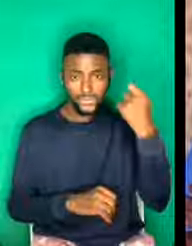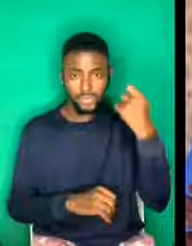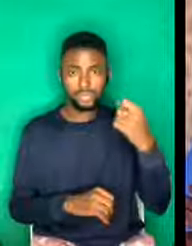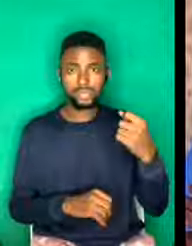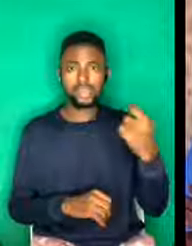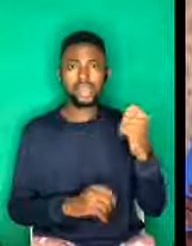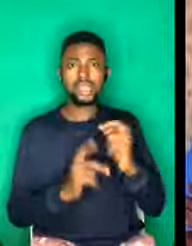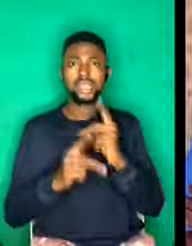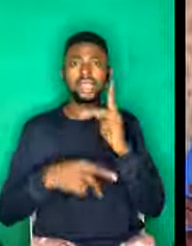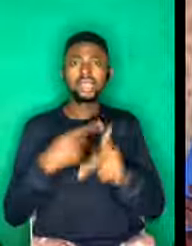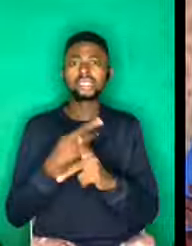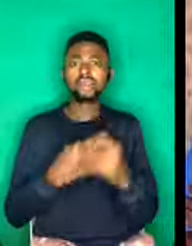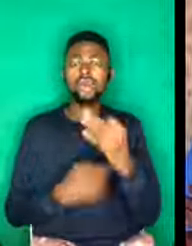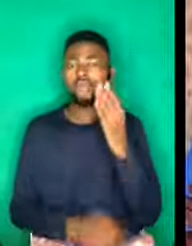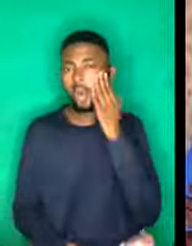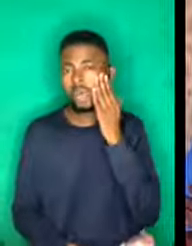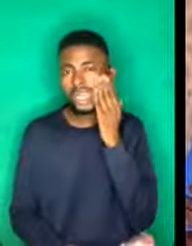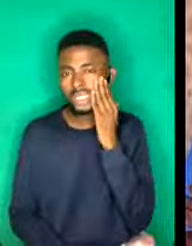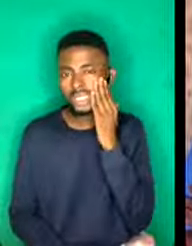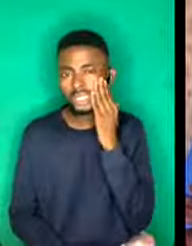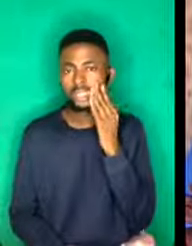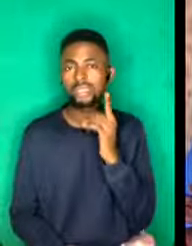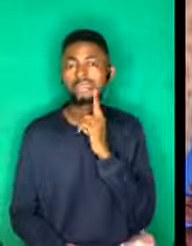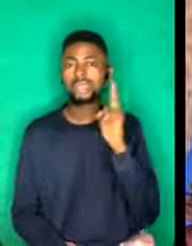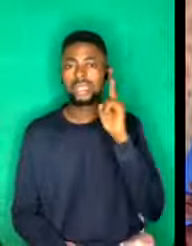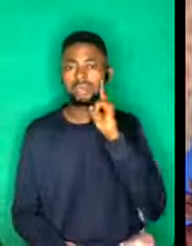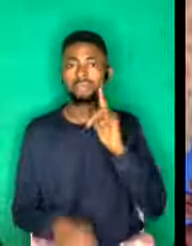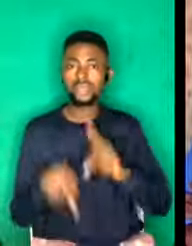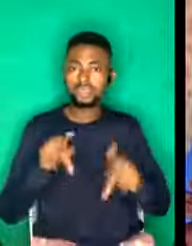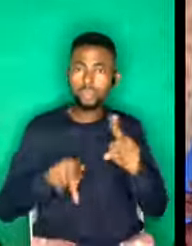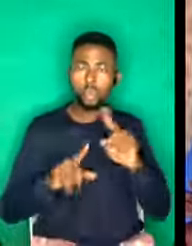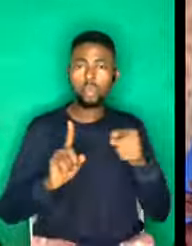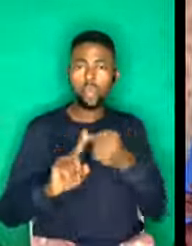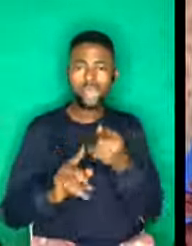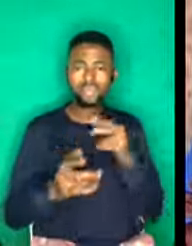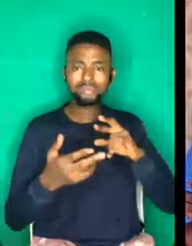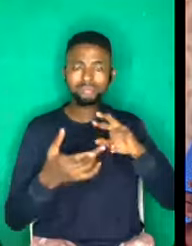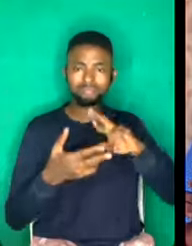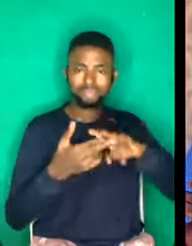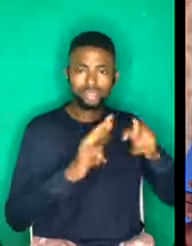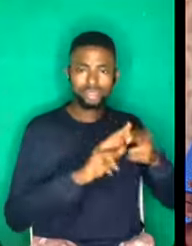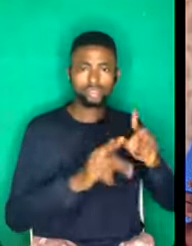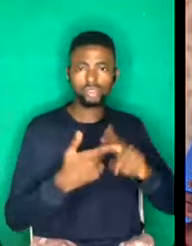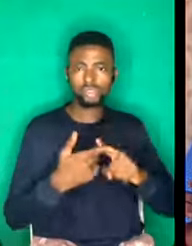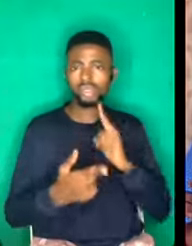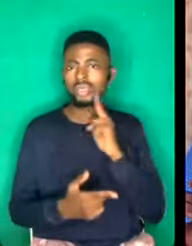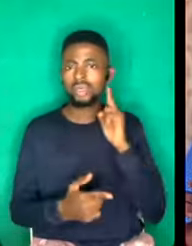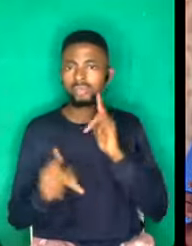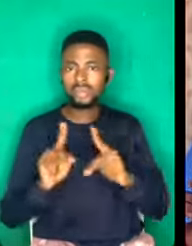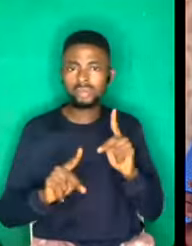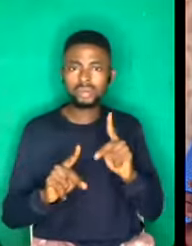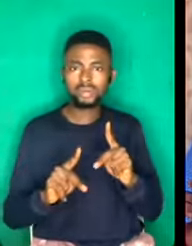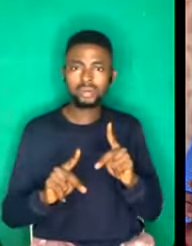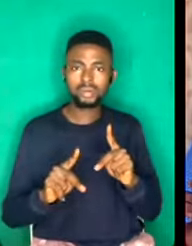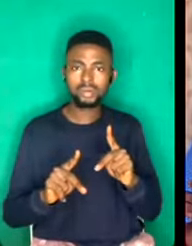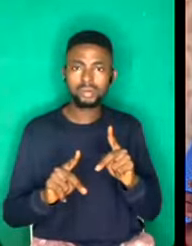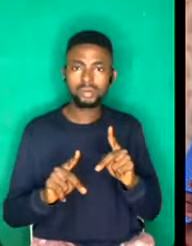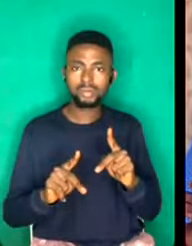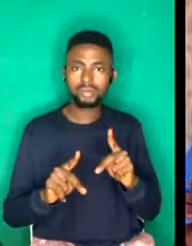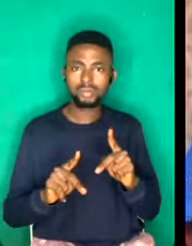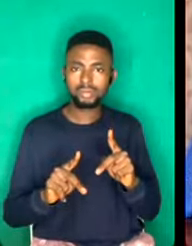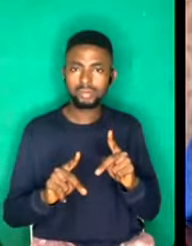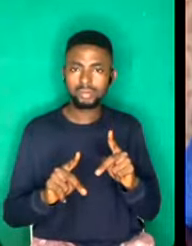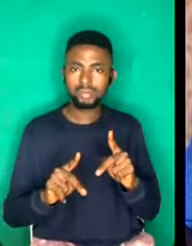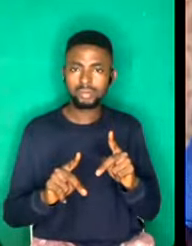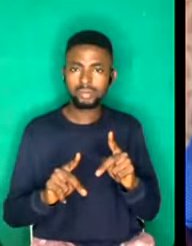of awareness deaf people, when it comes to sign language, are gathering in Nigeria. It's not a shere something. And I'm